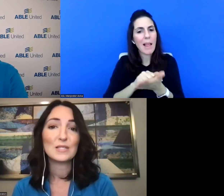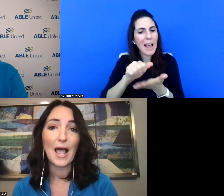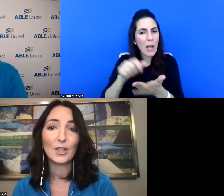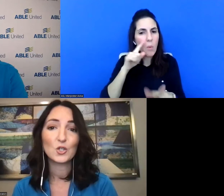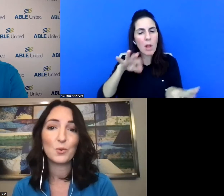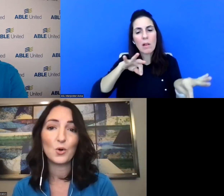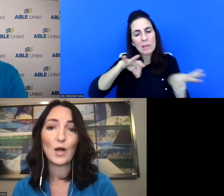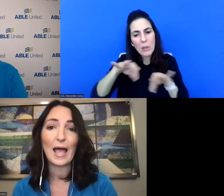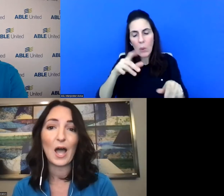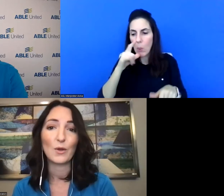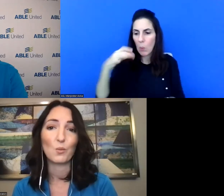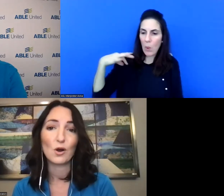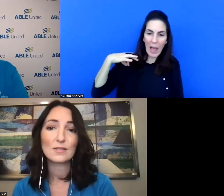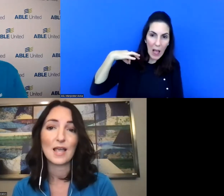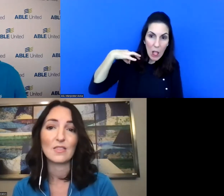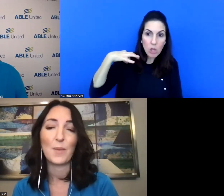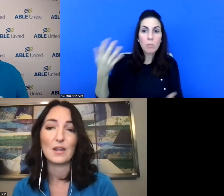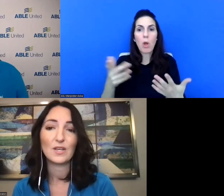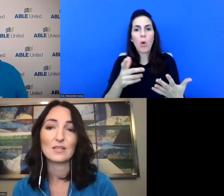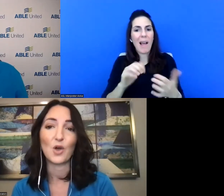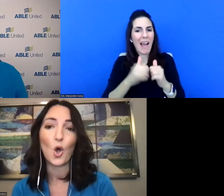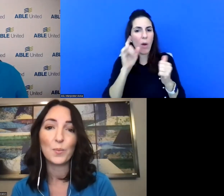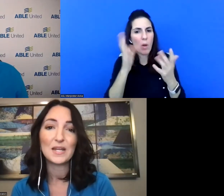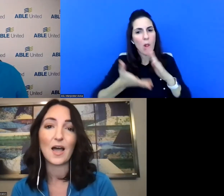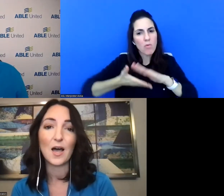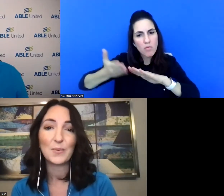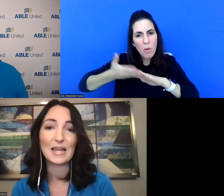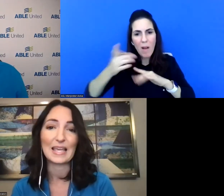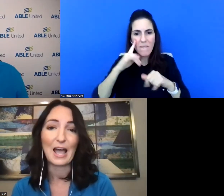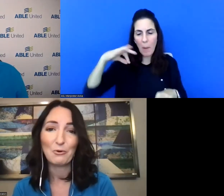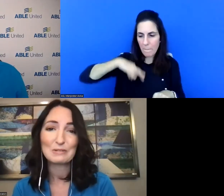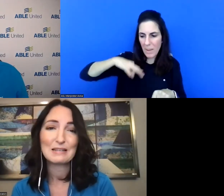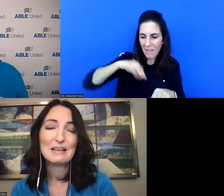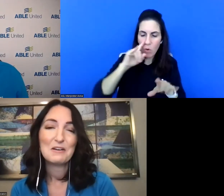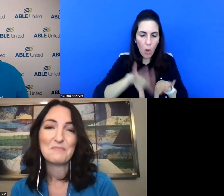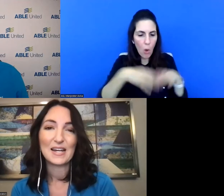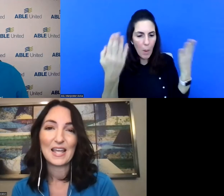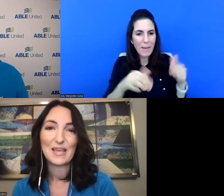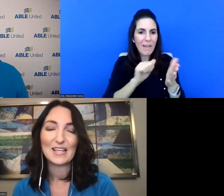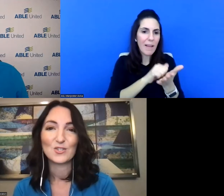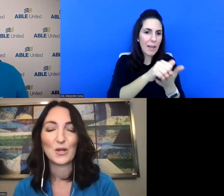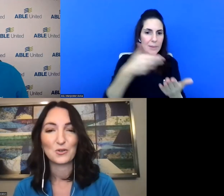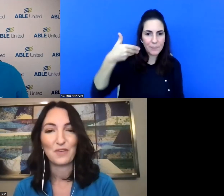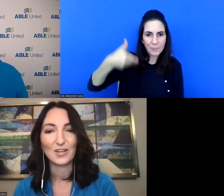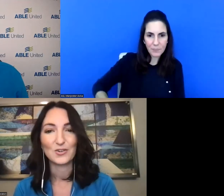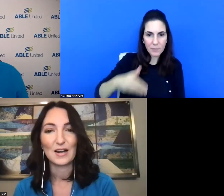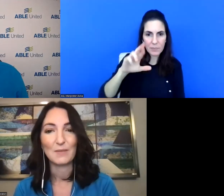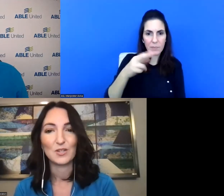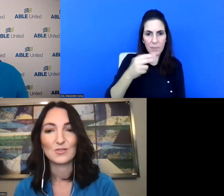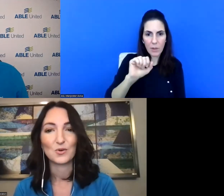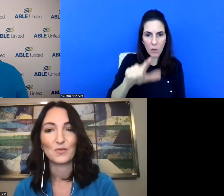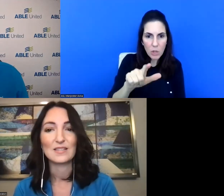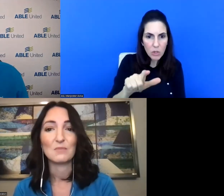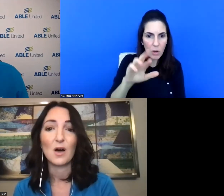who is eligible, how it works, and the benefits of opening up an account. My name is Rachel Fackender, and